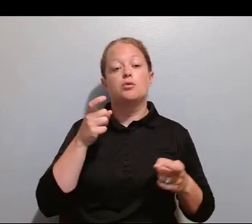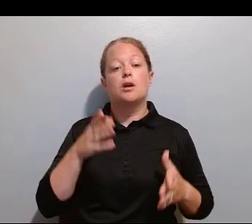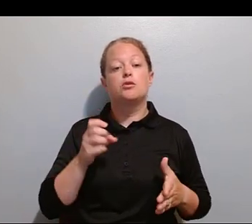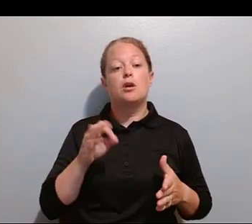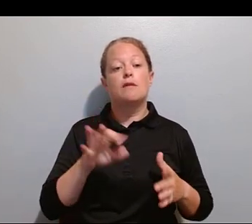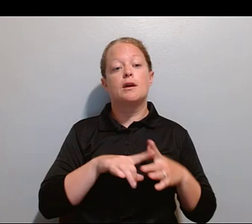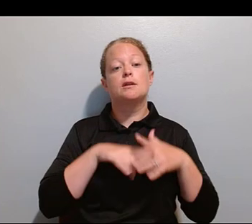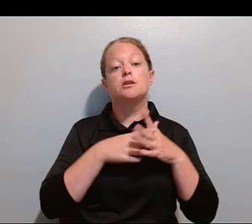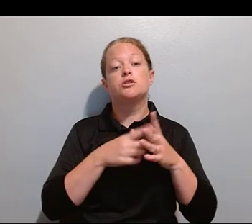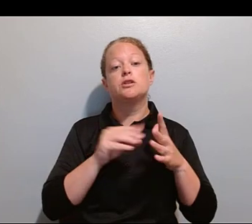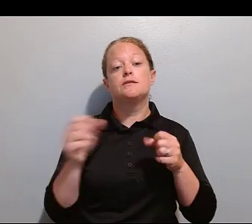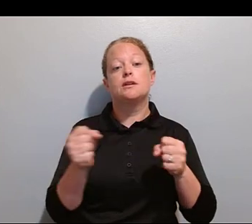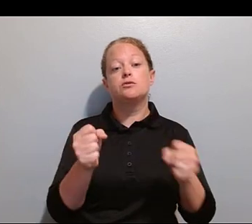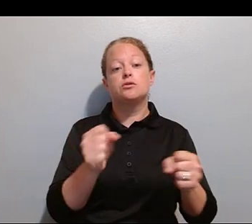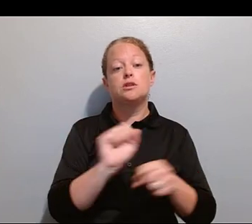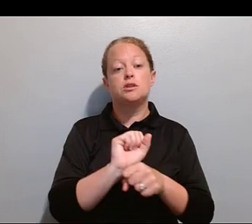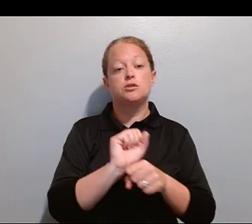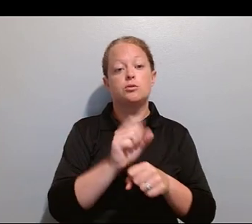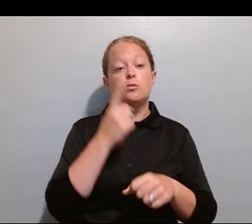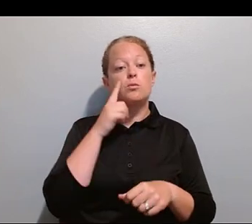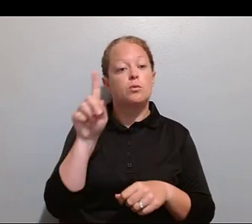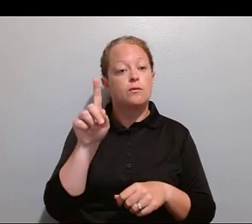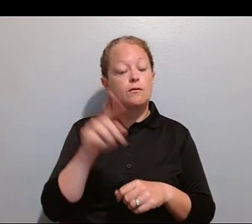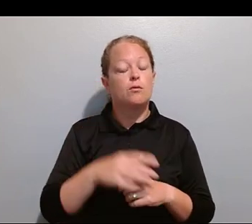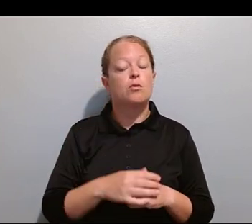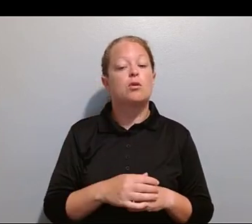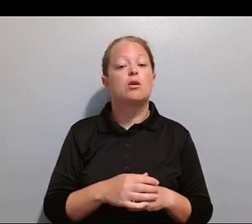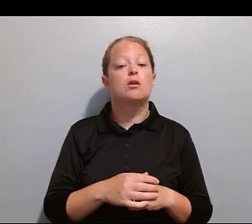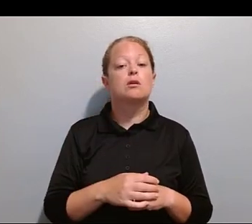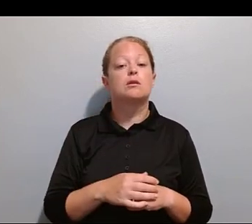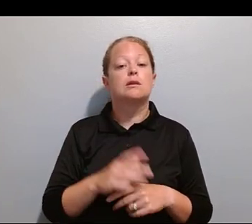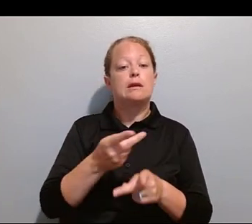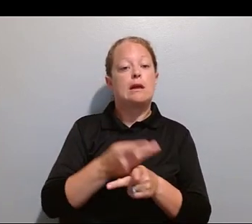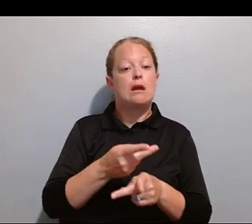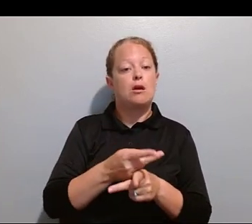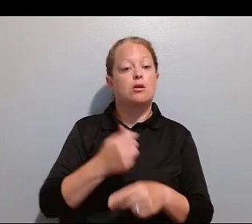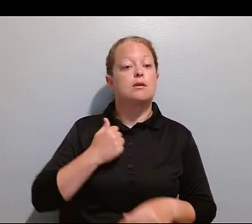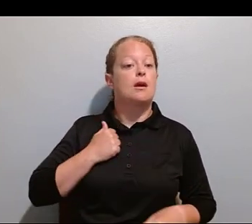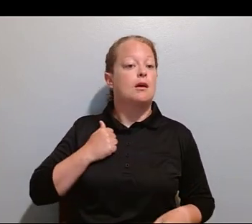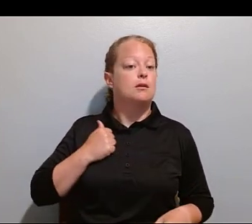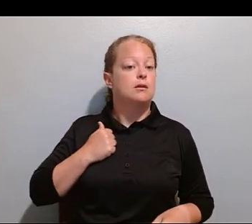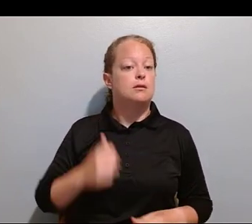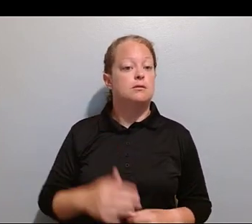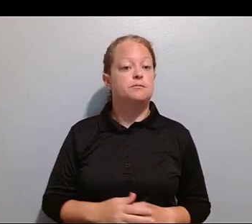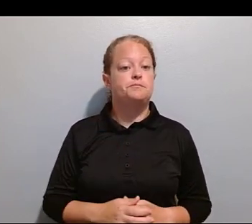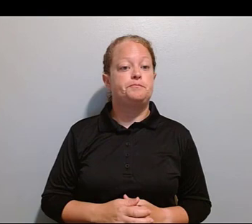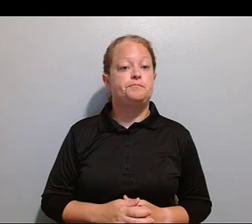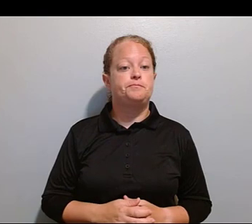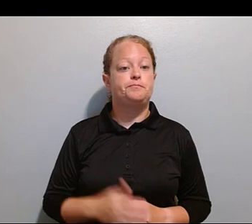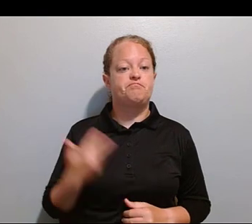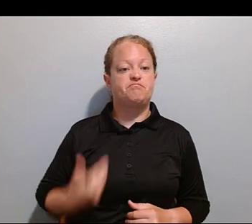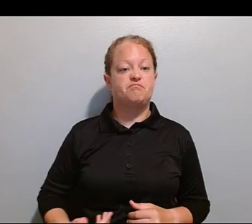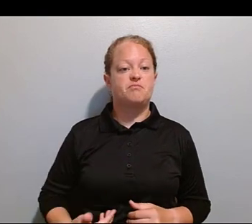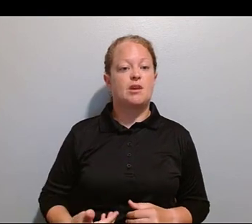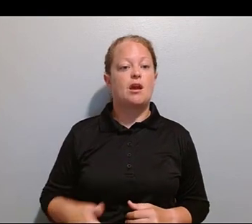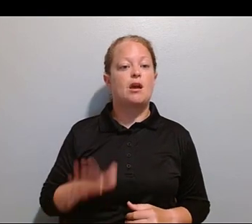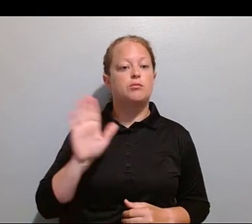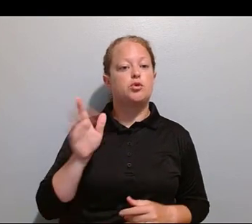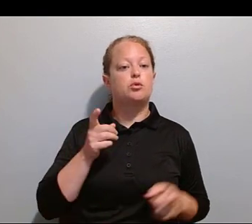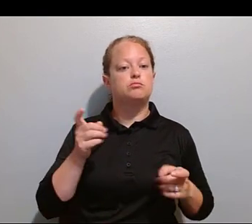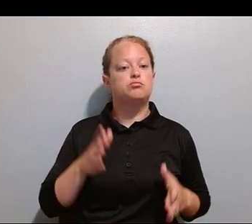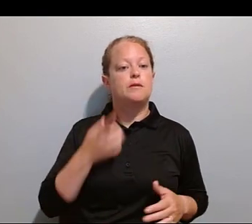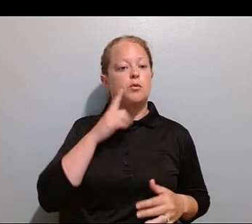and Strategic Work for Care Canada. I am your animator for